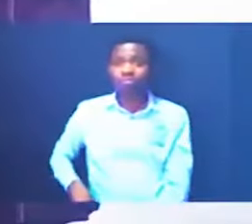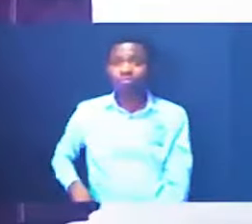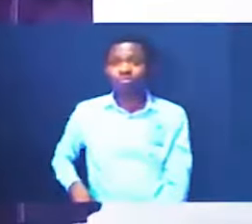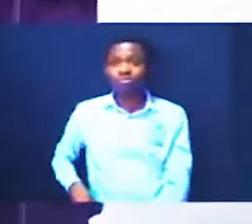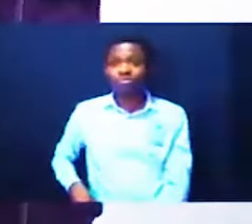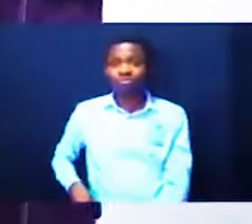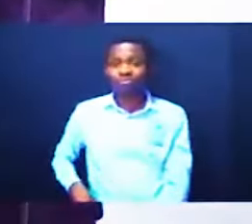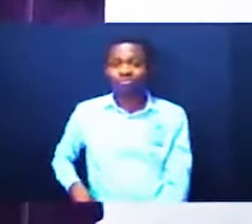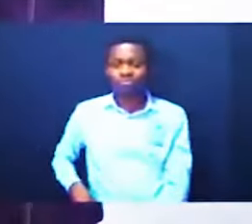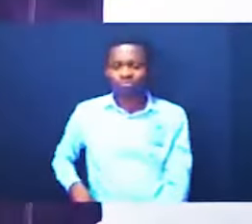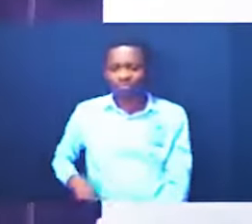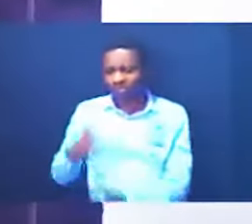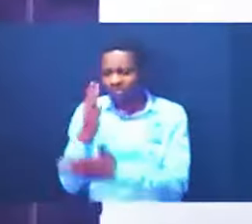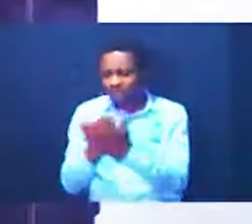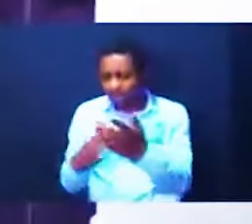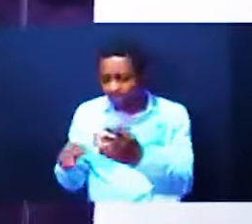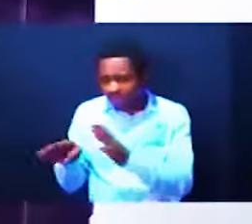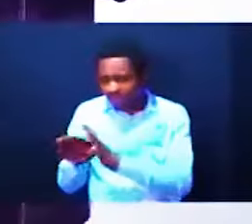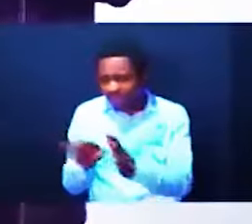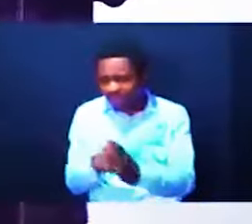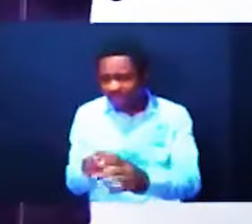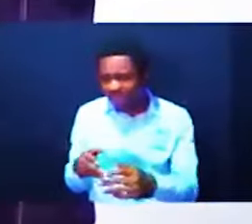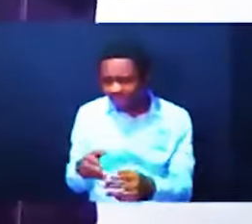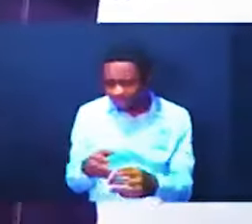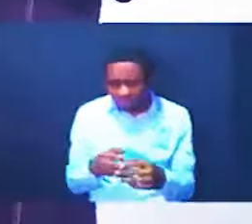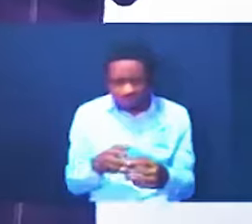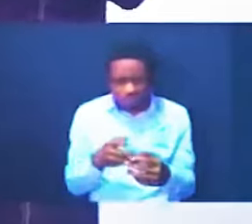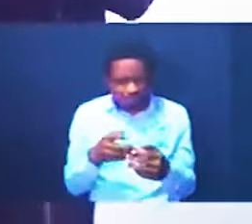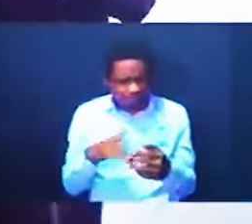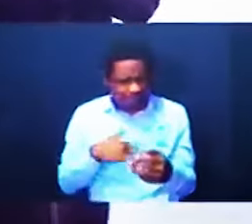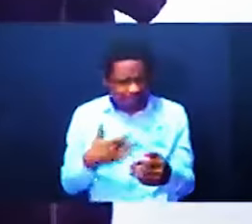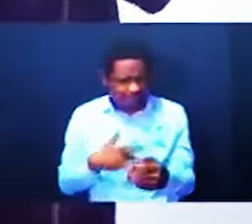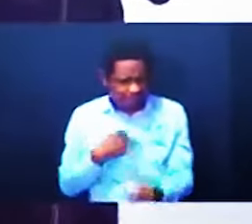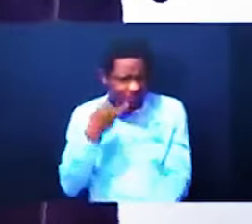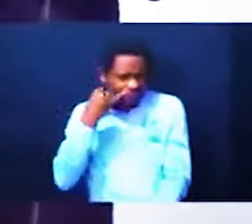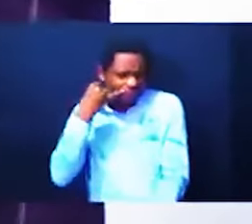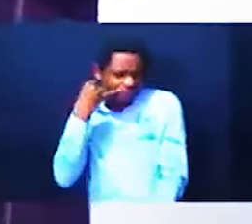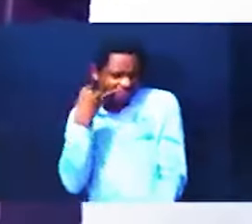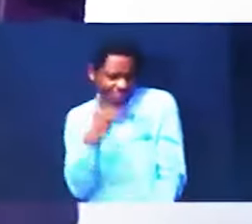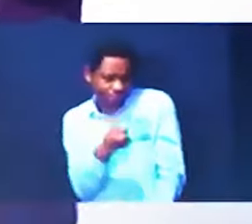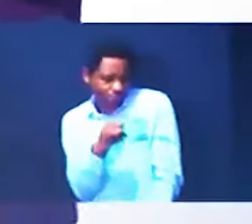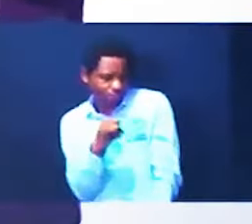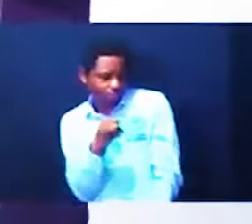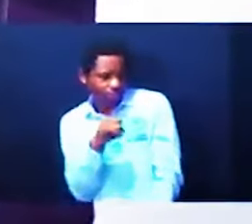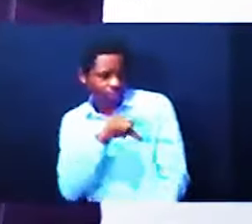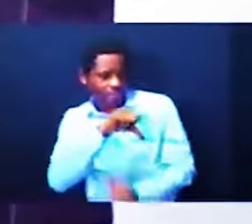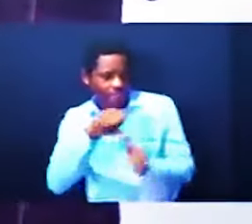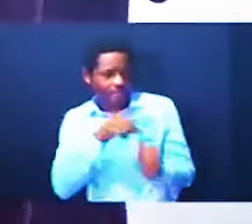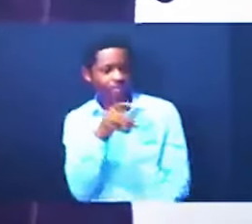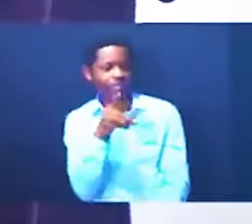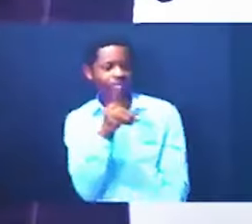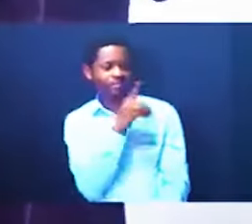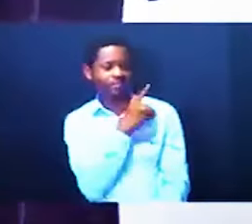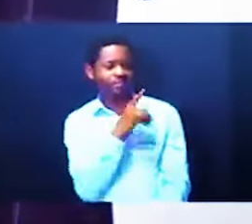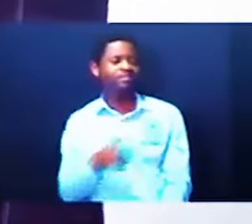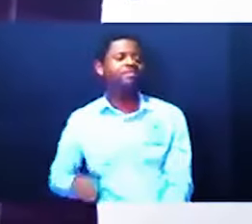a jealous eye. Charles Emily said, Otuneni, a son David. Yeah. Then,